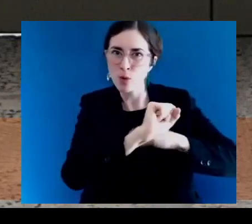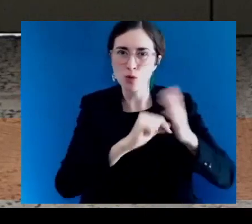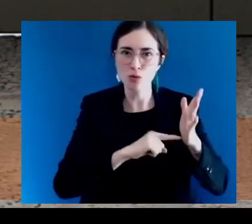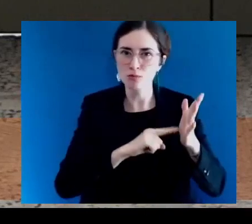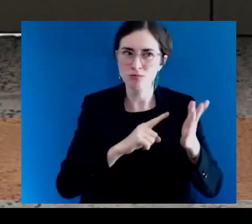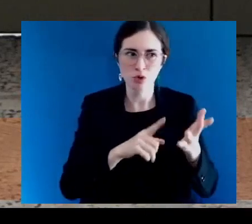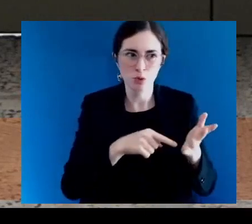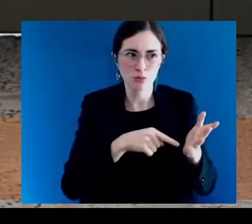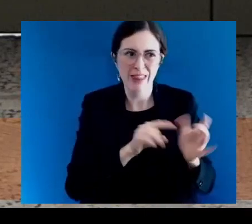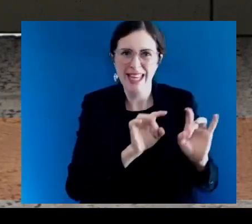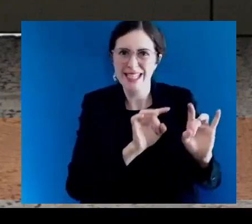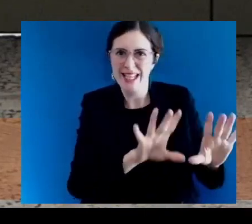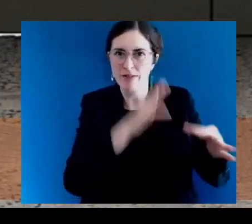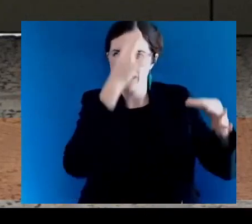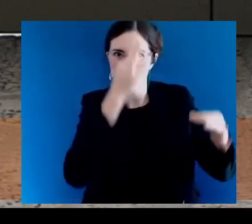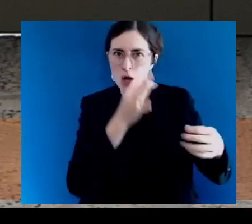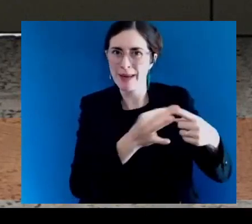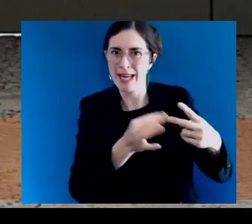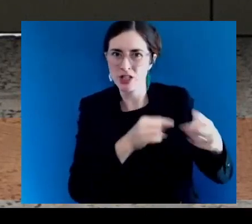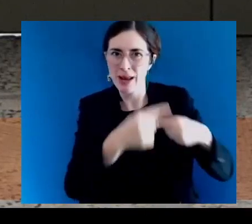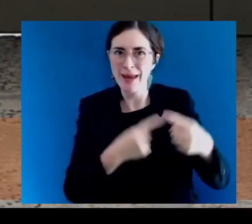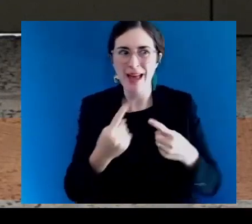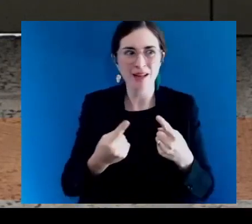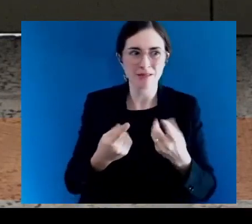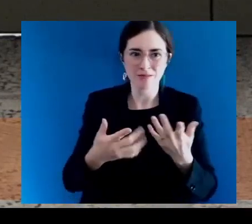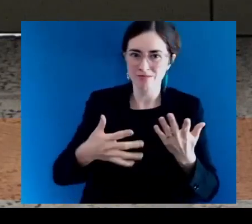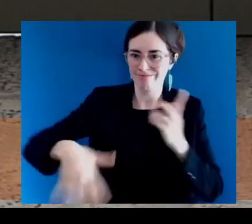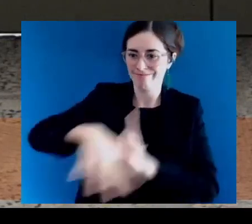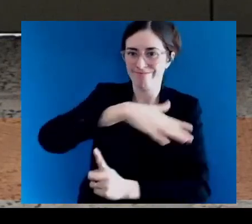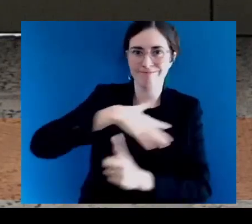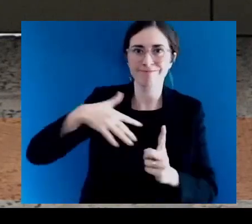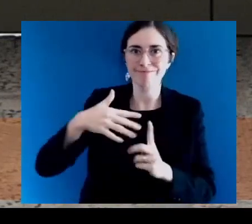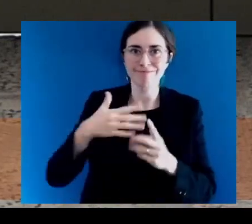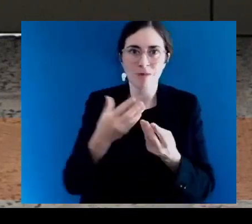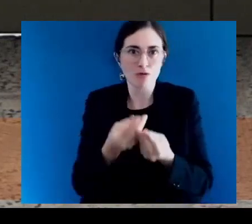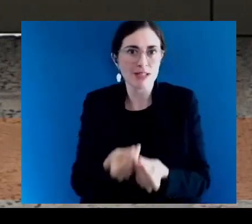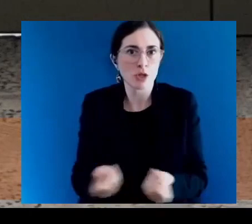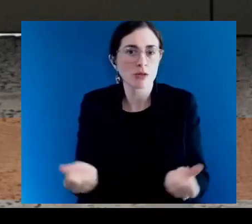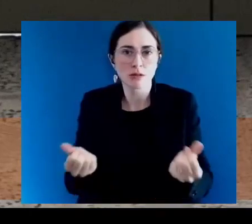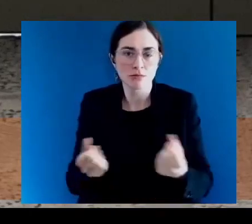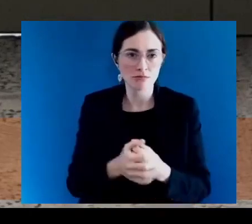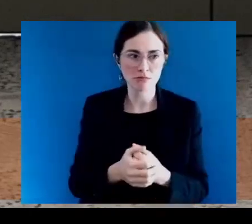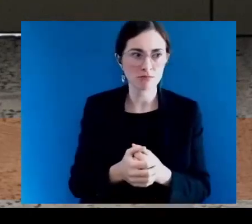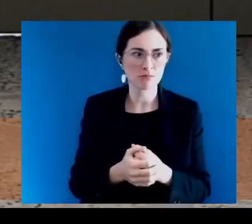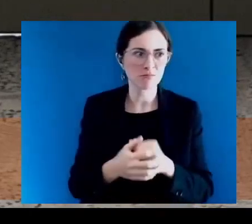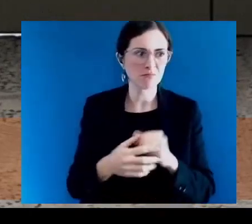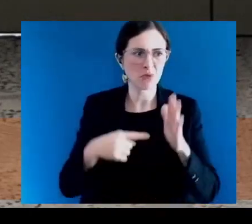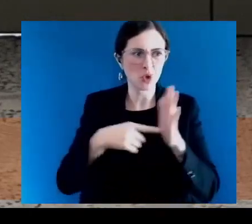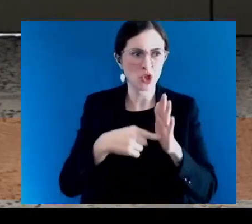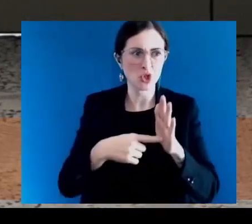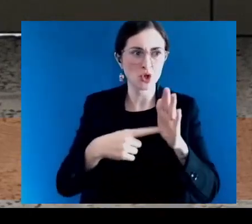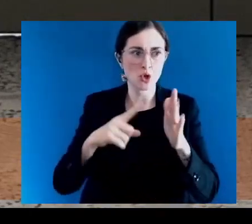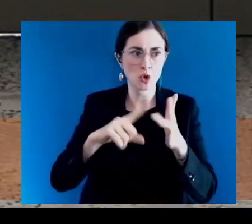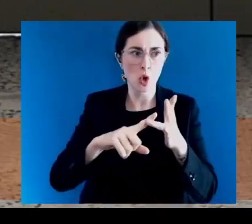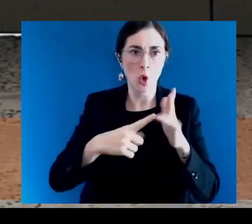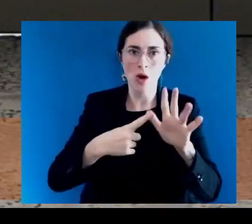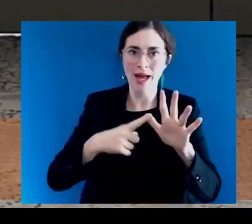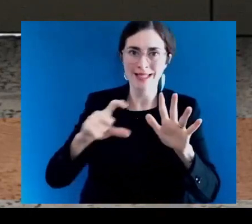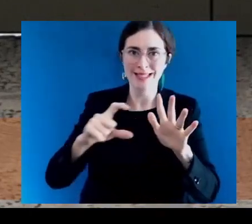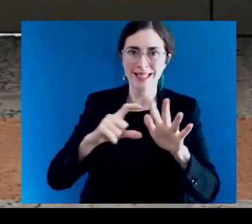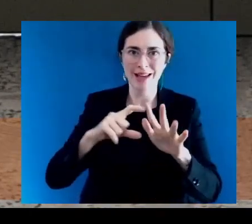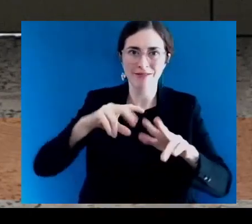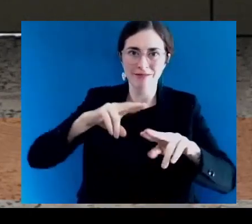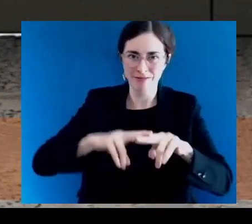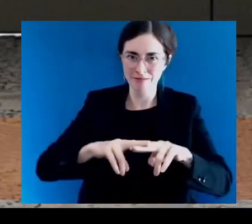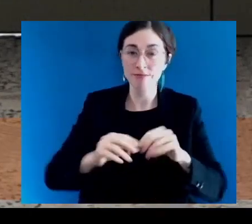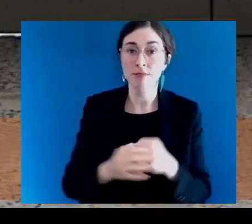activities in addition to the Native Title Act and TOS Act assessment resourcing. But you note earth